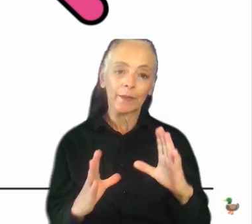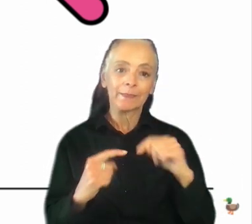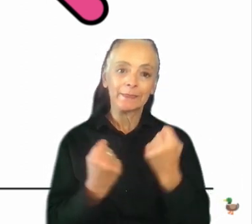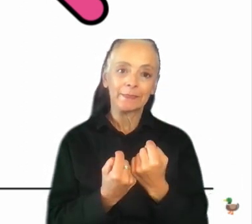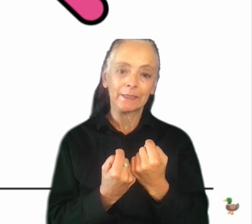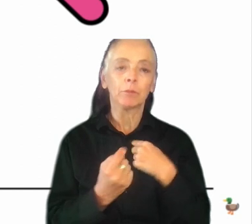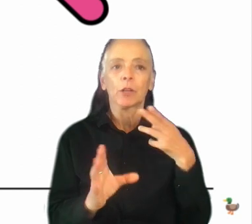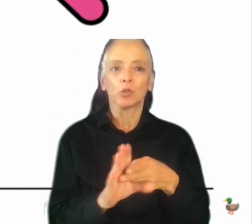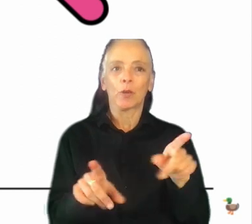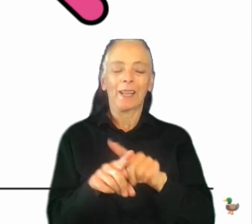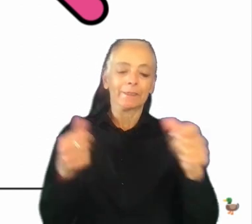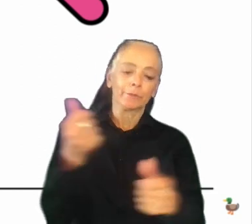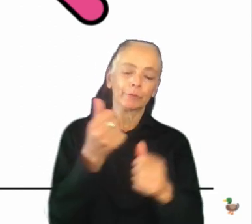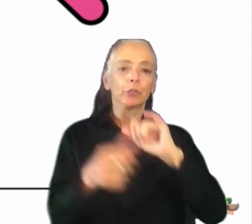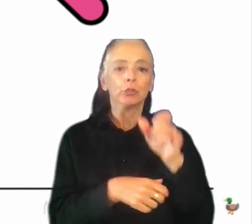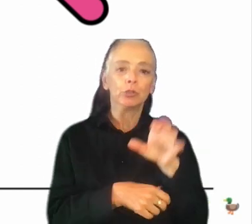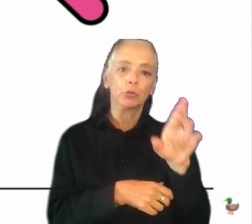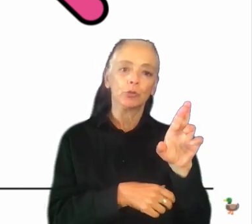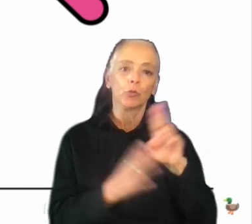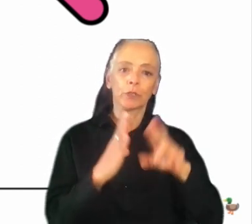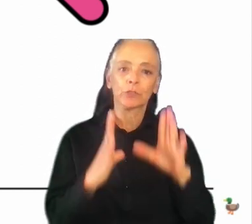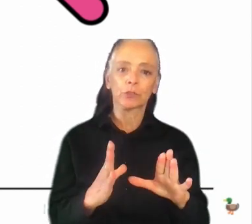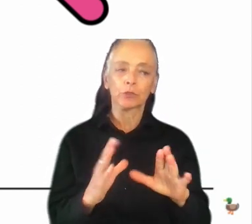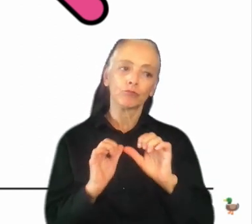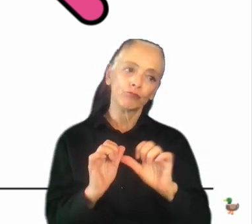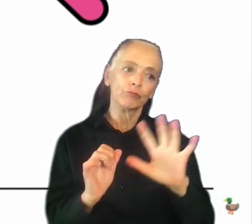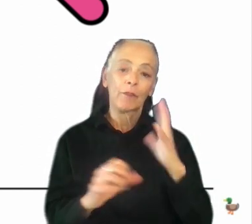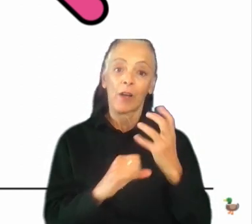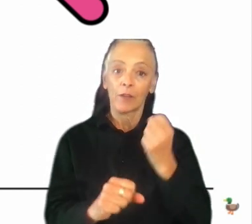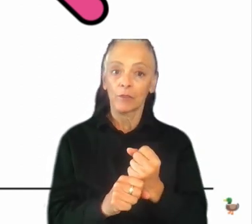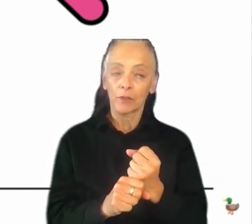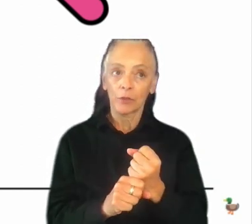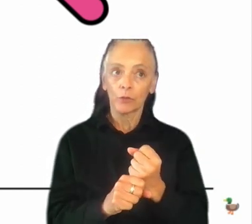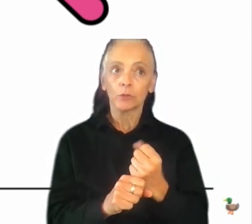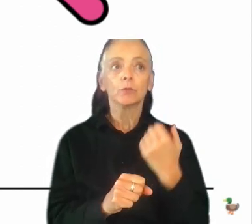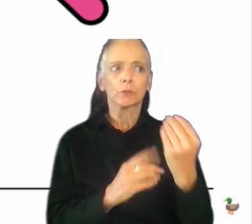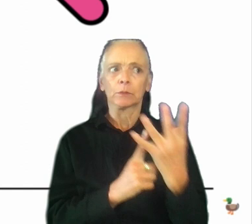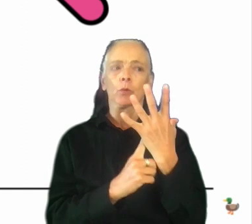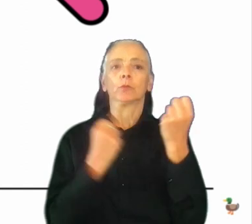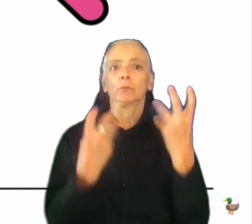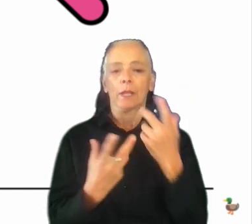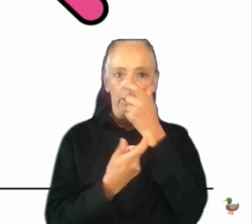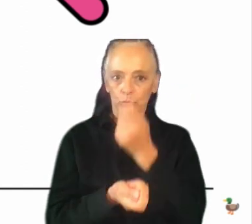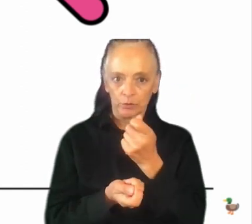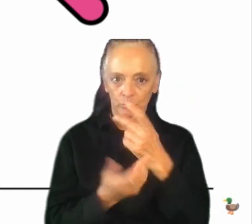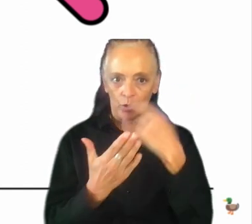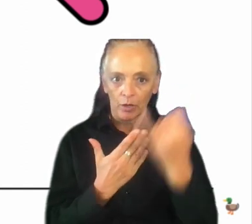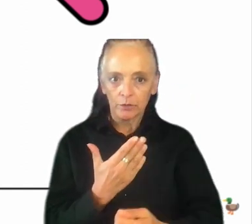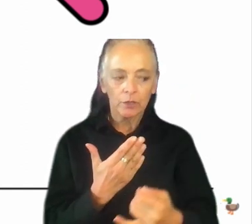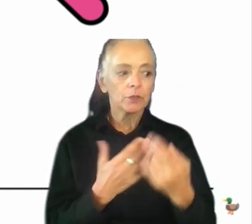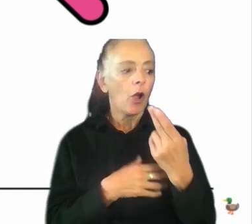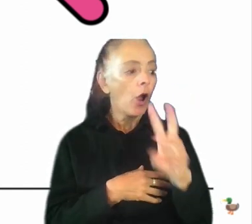researcher and stayed there for around five years during that time i was exposed to a huge number of really interesting projects both from